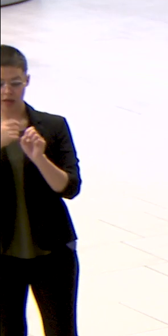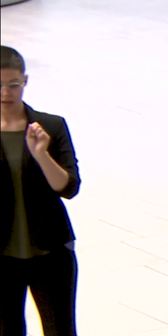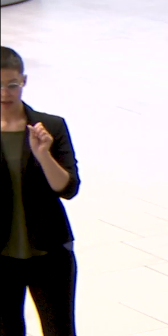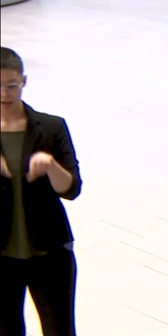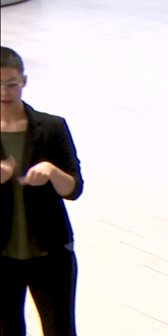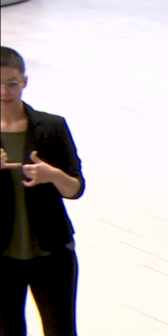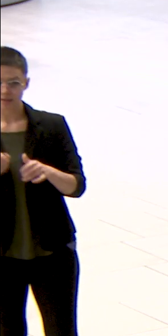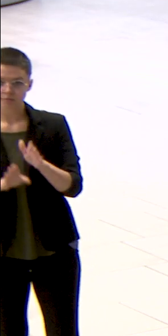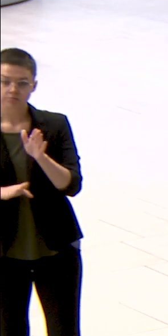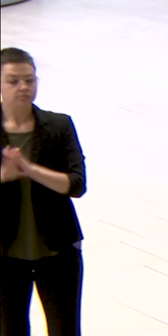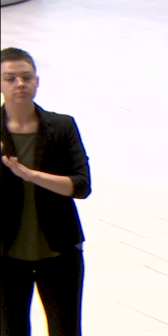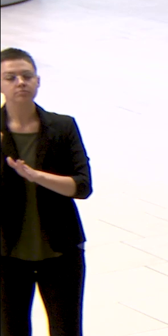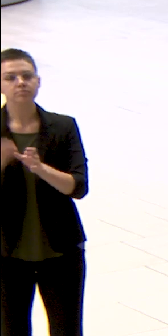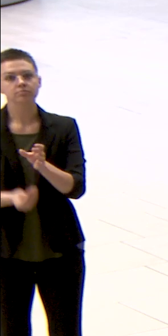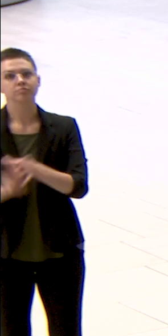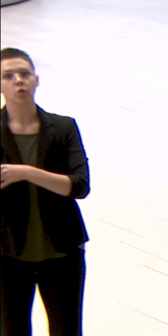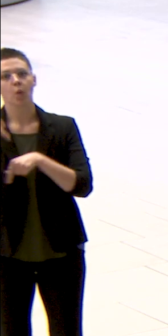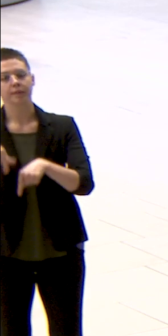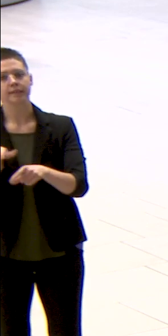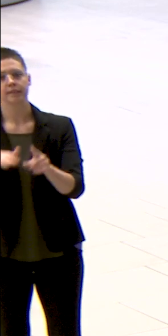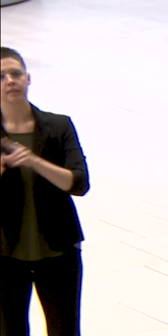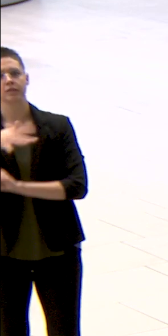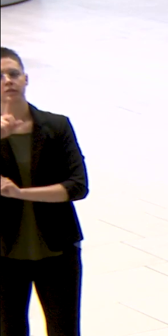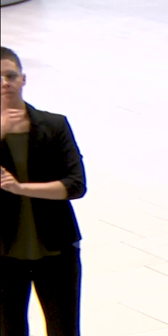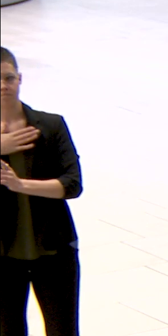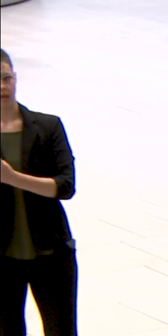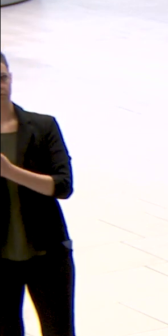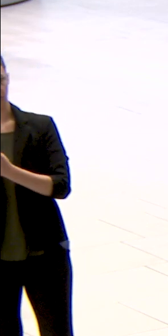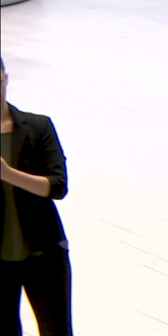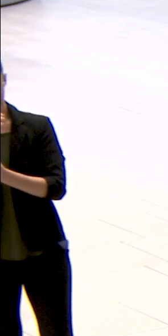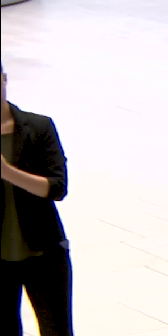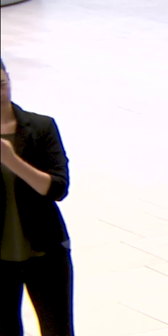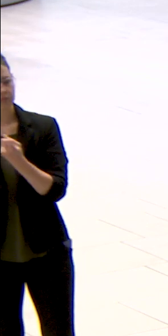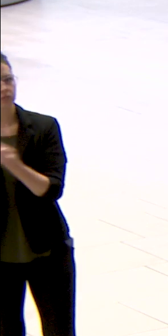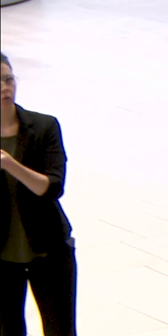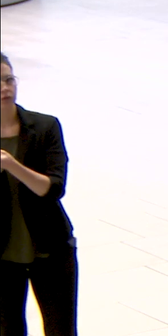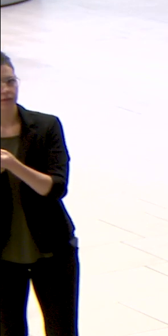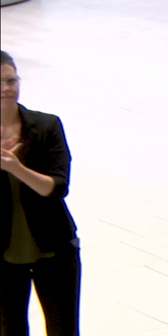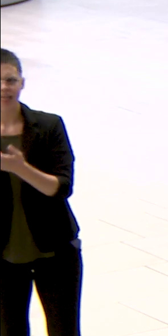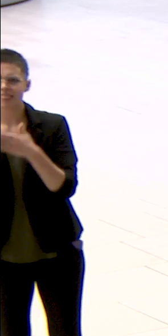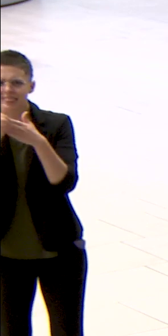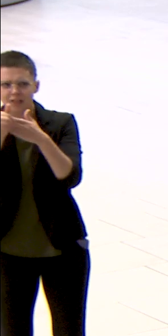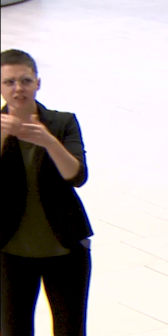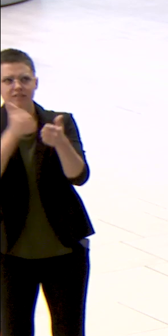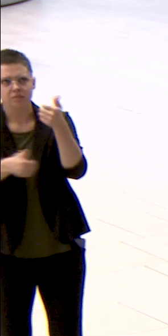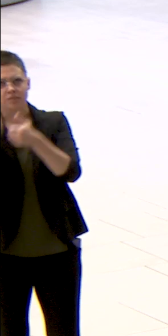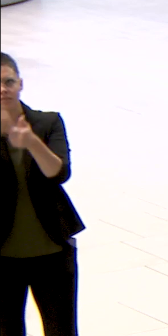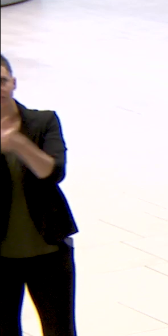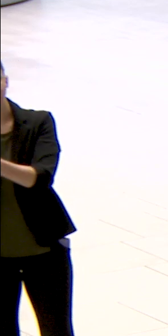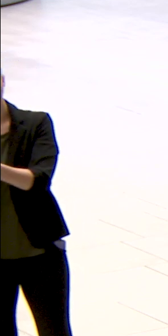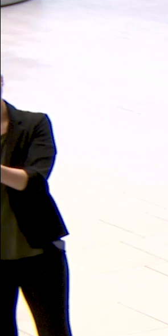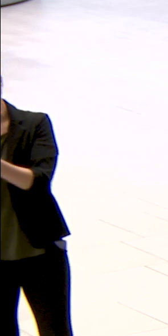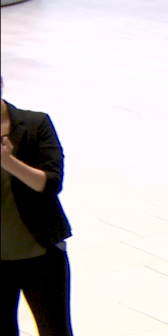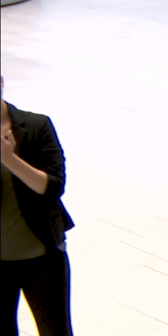to thrive in this is a really supportive partner and supportive leadership as well, that has, you know, given